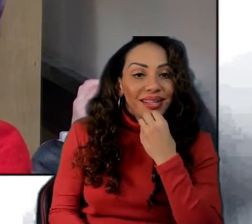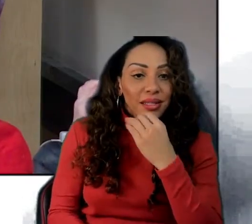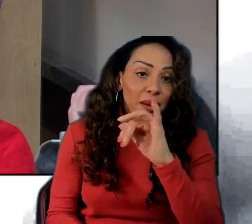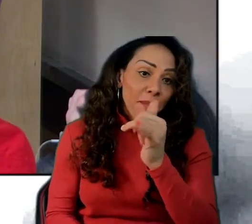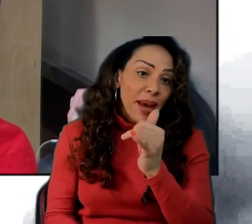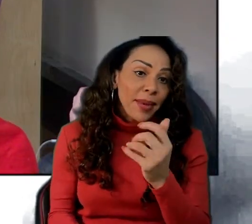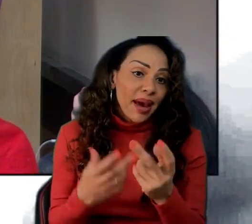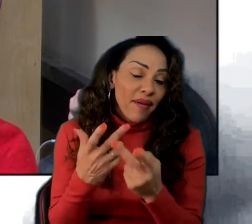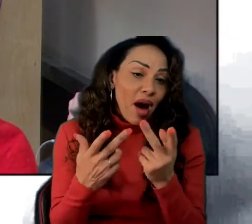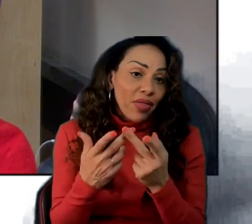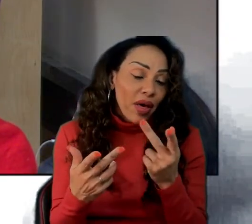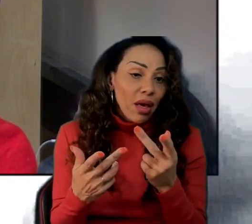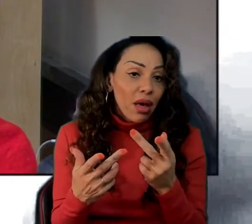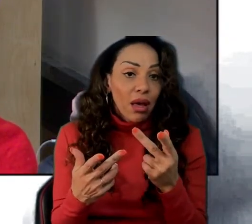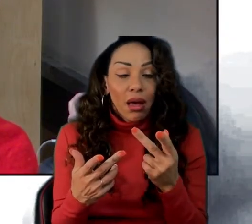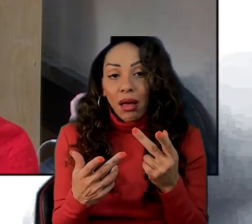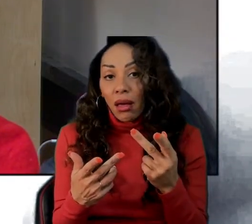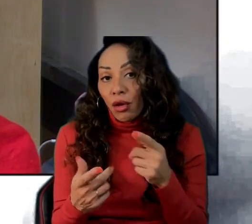well.